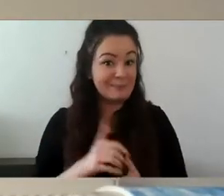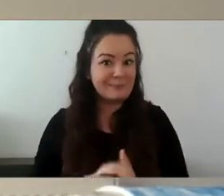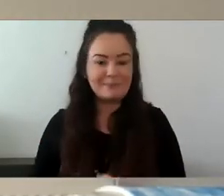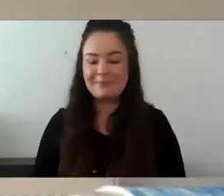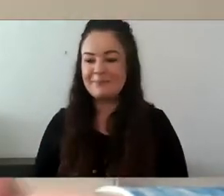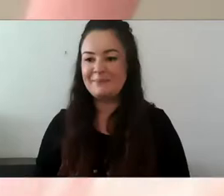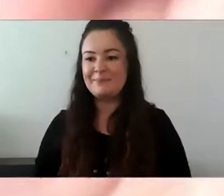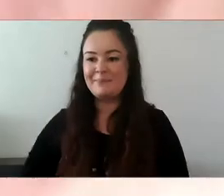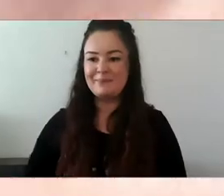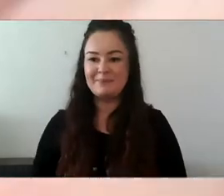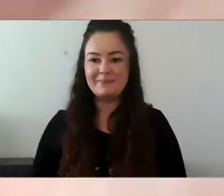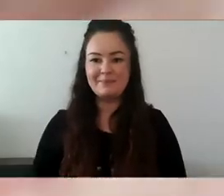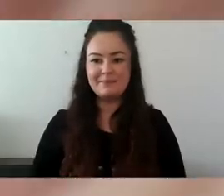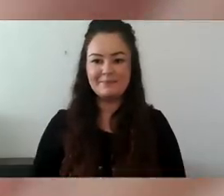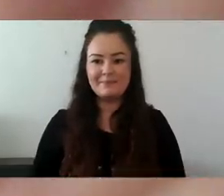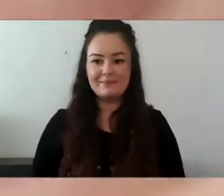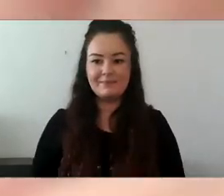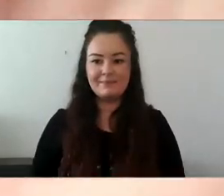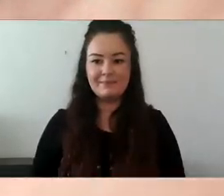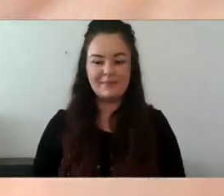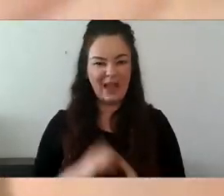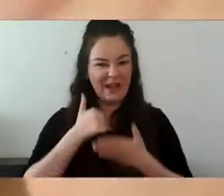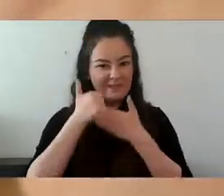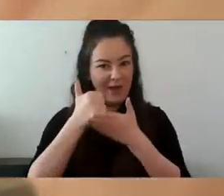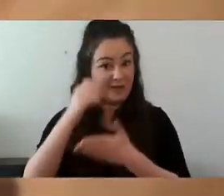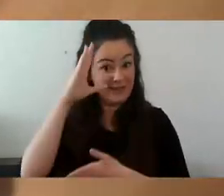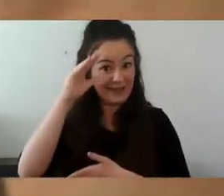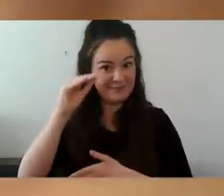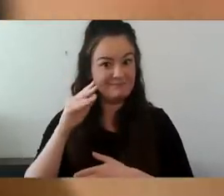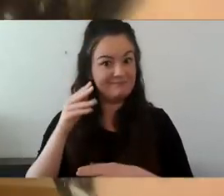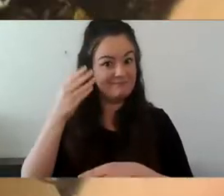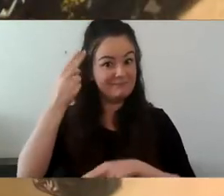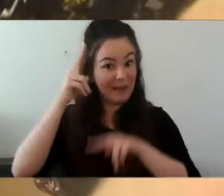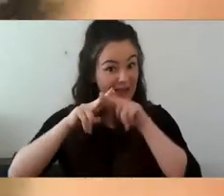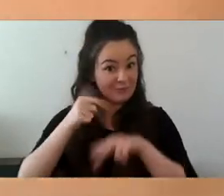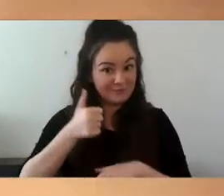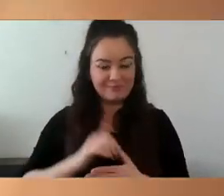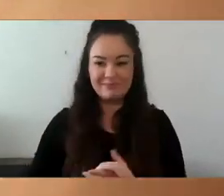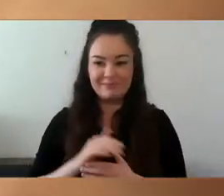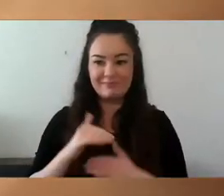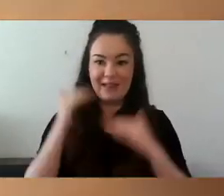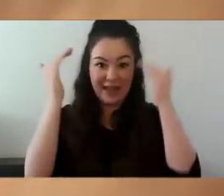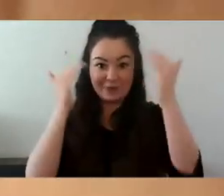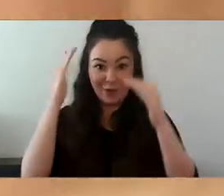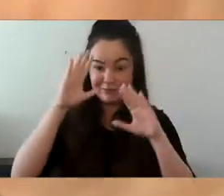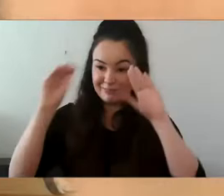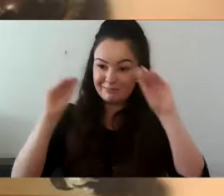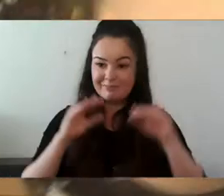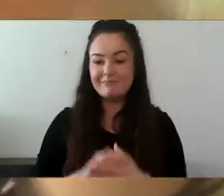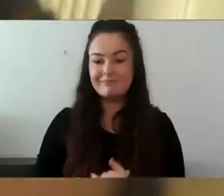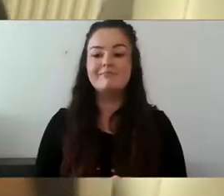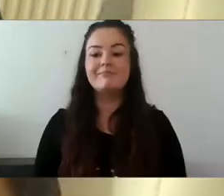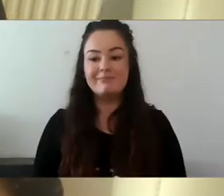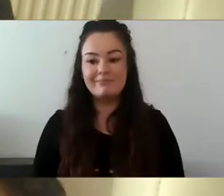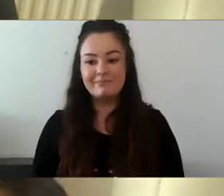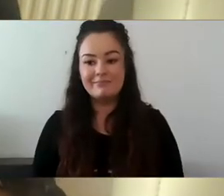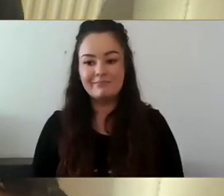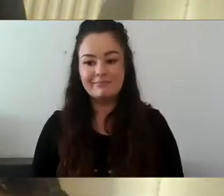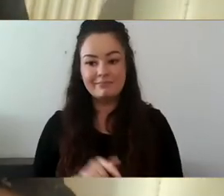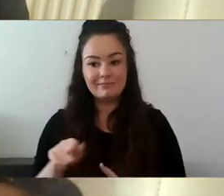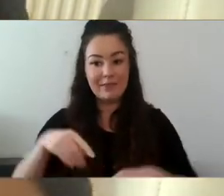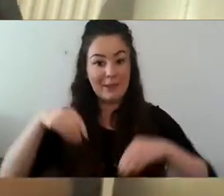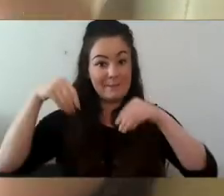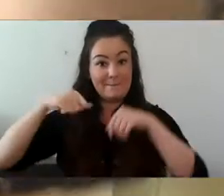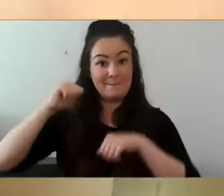at points, adult. So I advise doing that. I've got my newspaper out here. There we go. And I've got my bag out